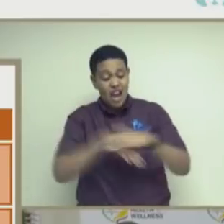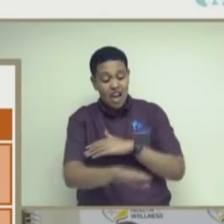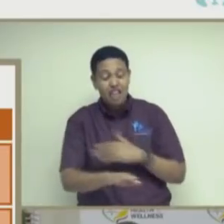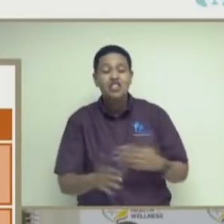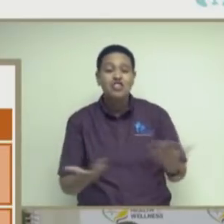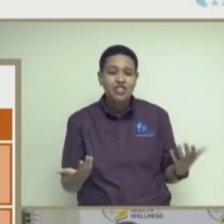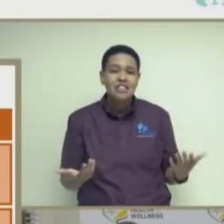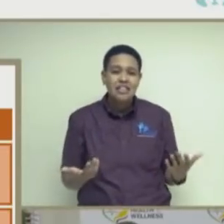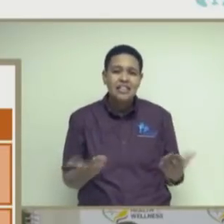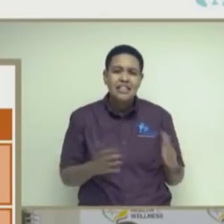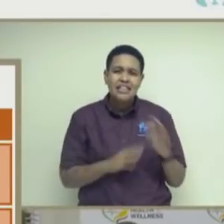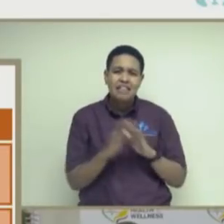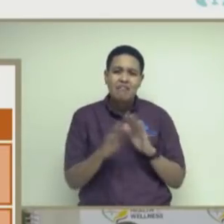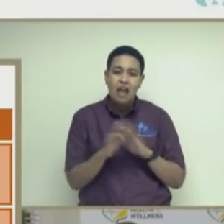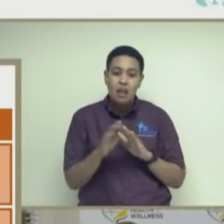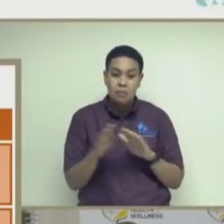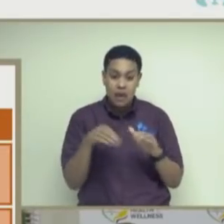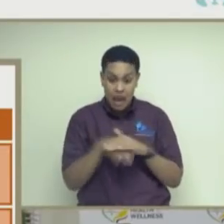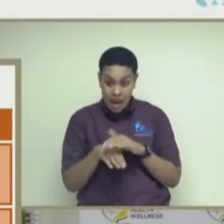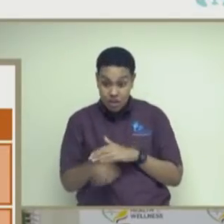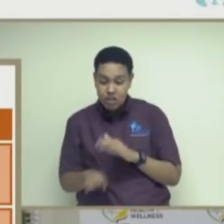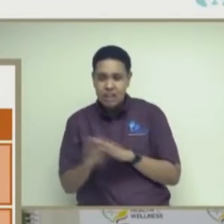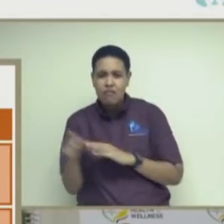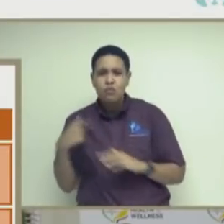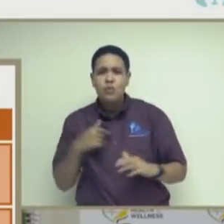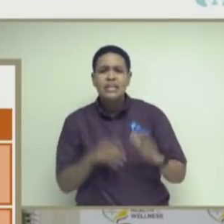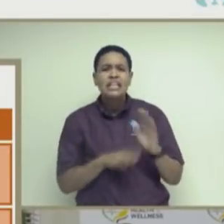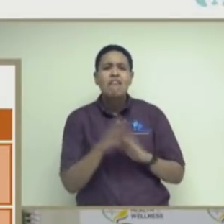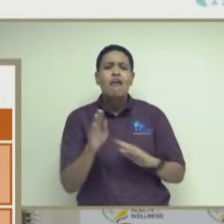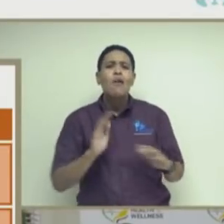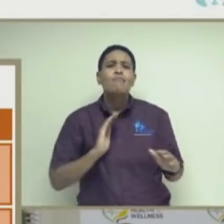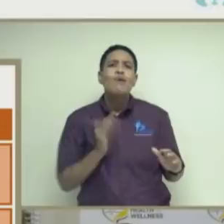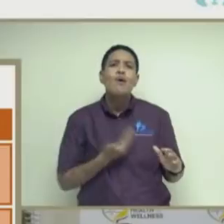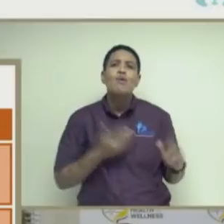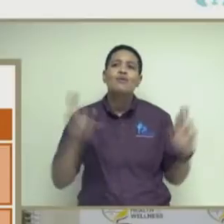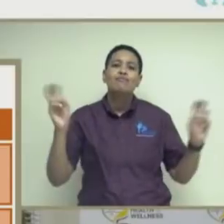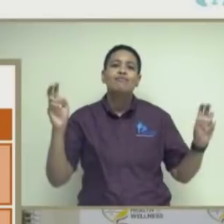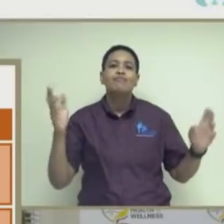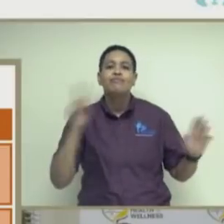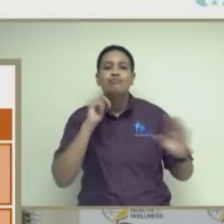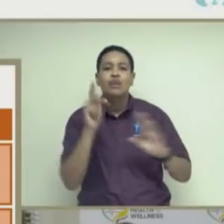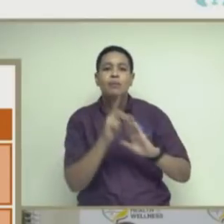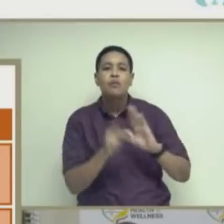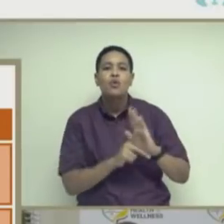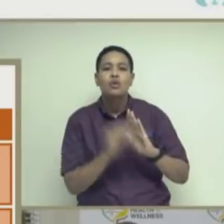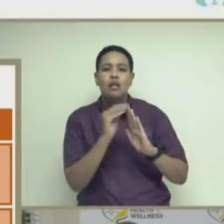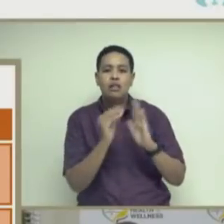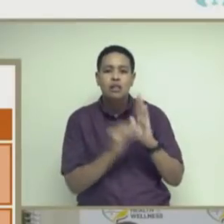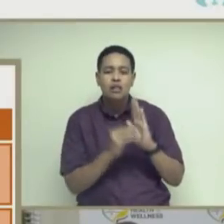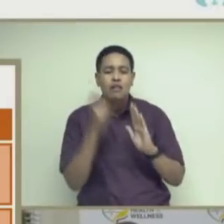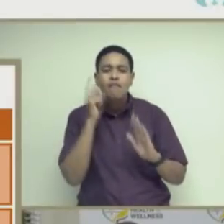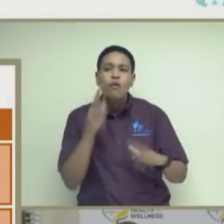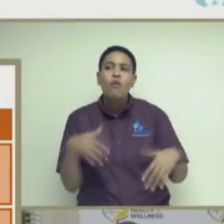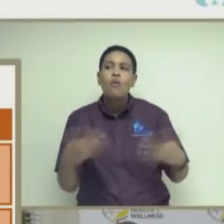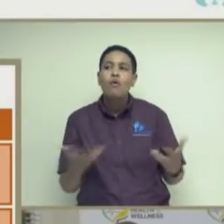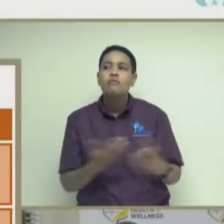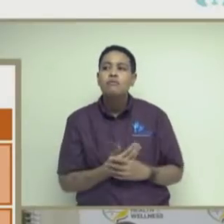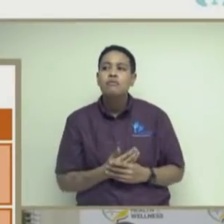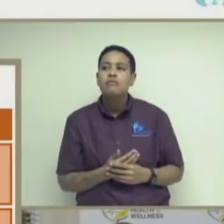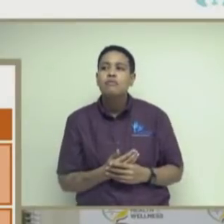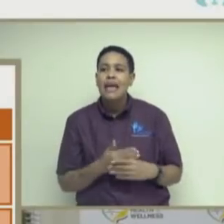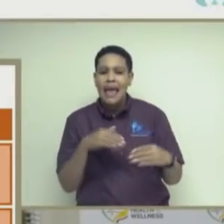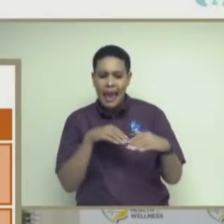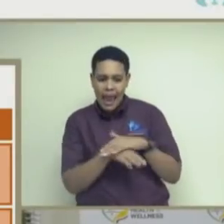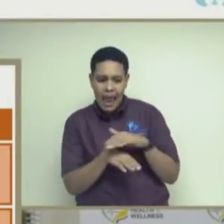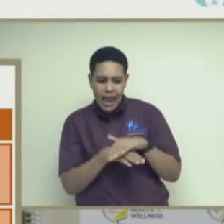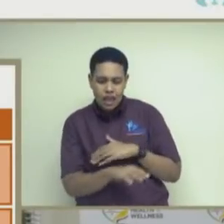and developments. So we have developed our protocols for the points of